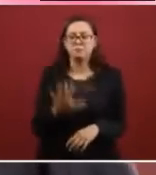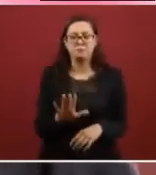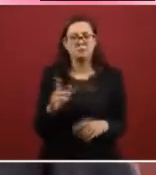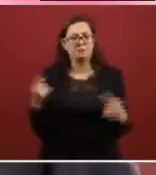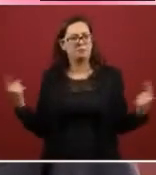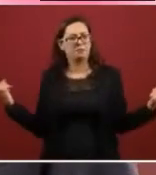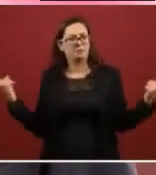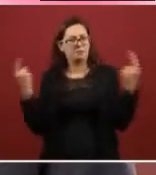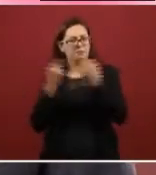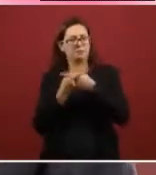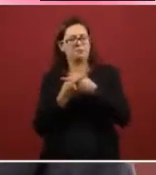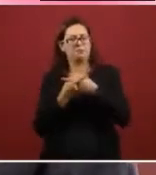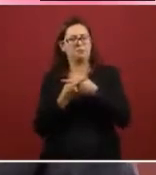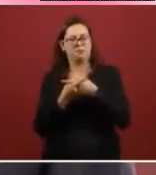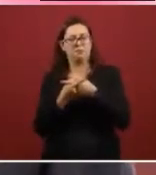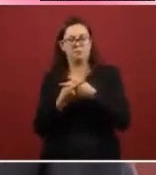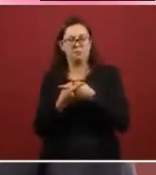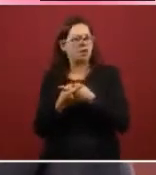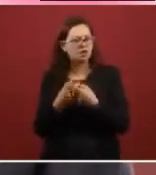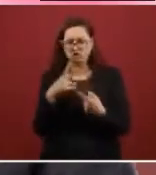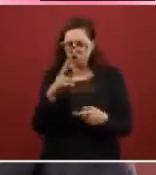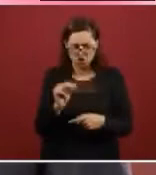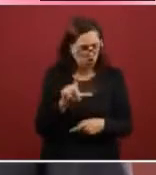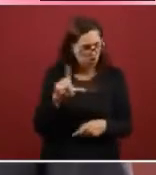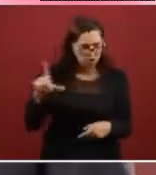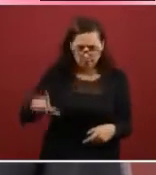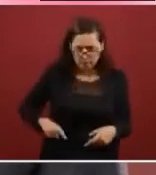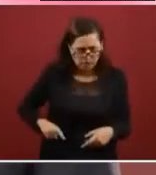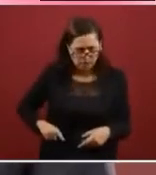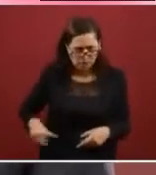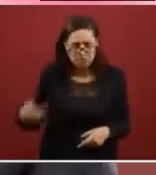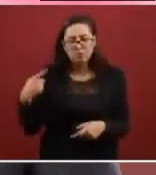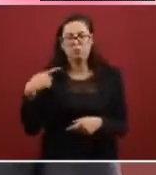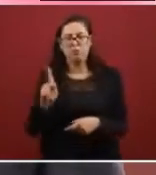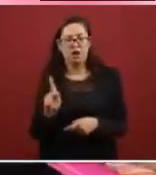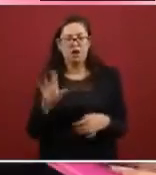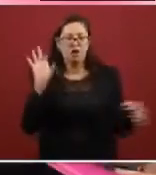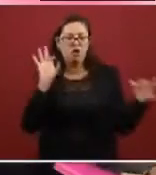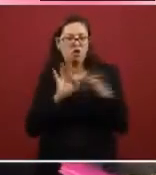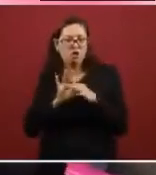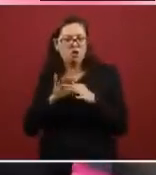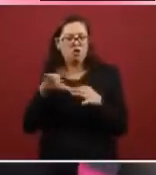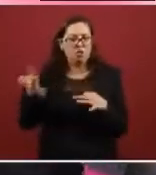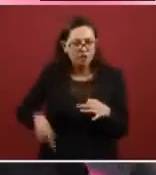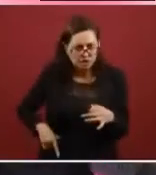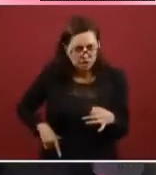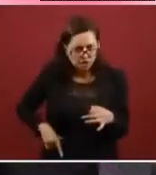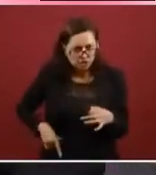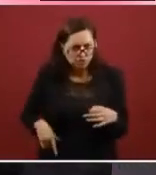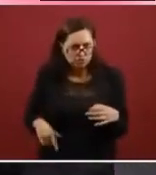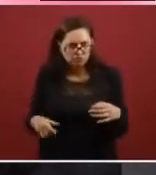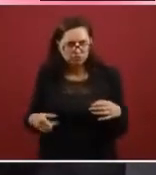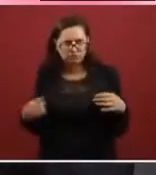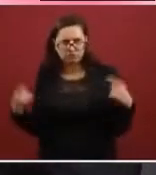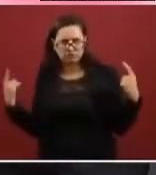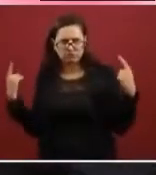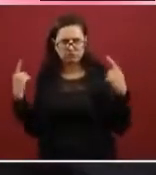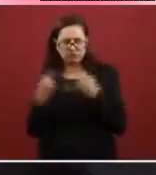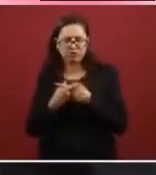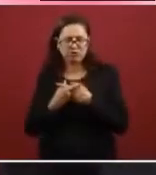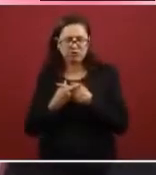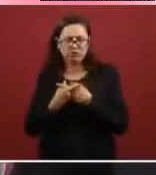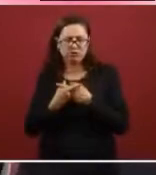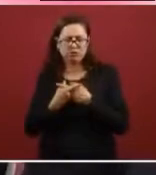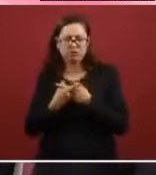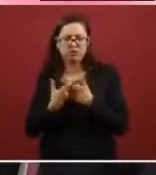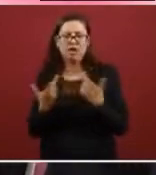or contradiction, eran no gubernamentales, pero were not governmental, dependían but del gobierno. They depended on the government. Entonces, se ha so